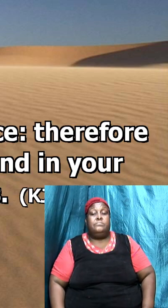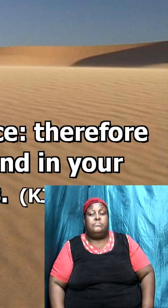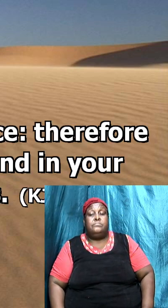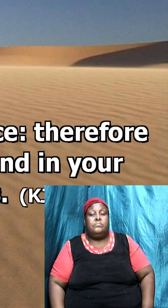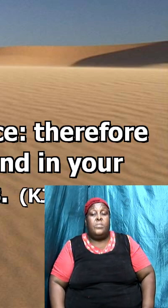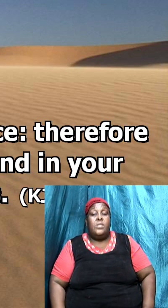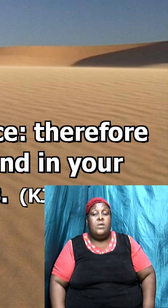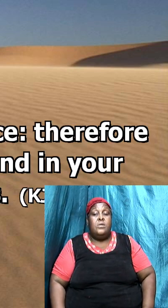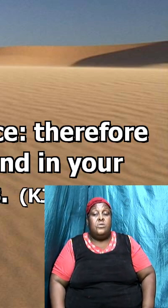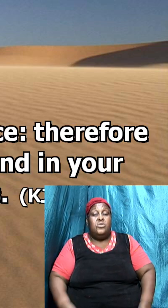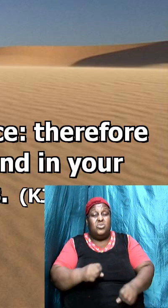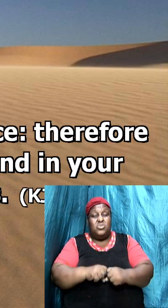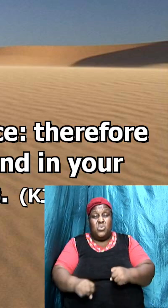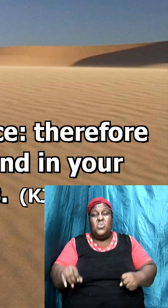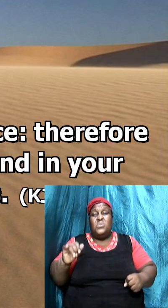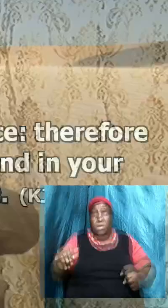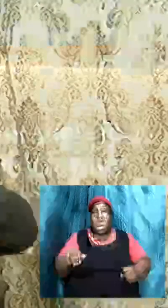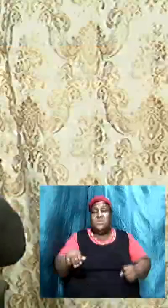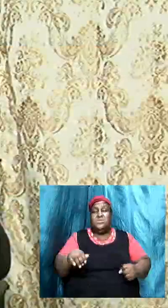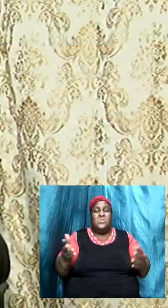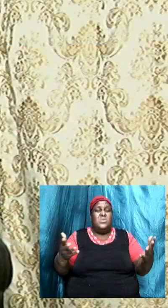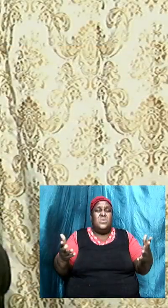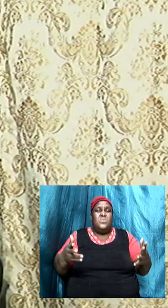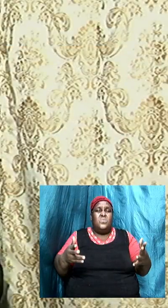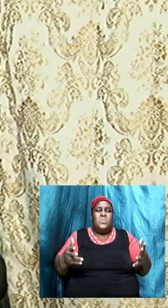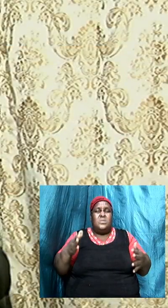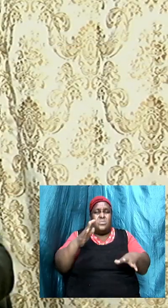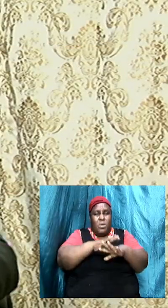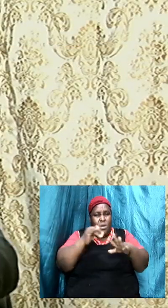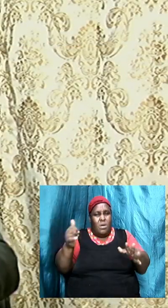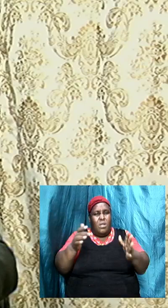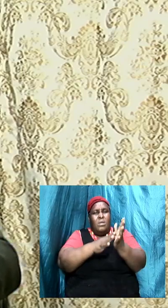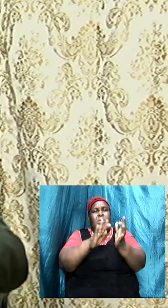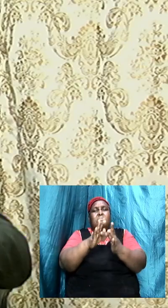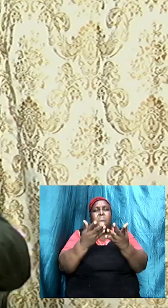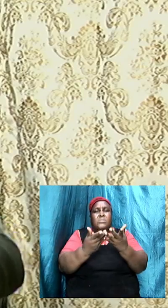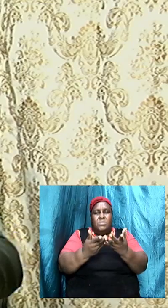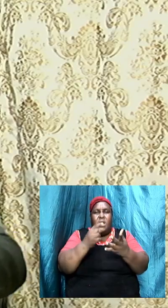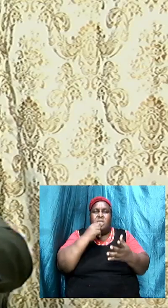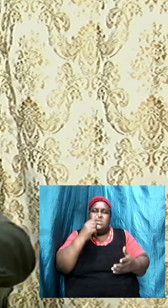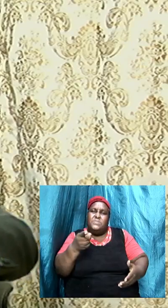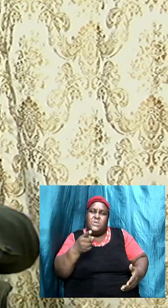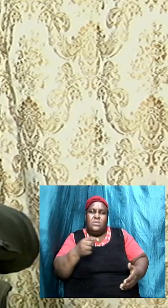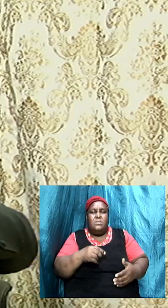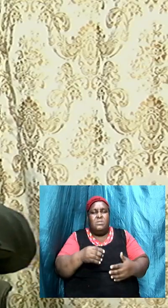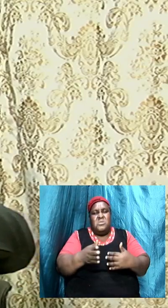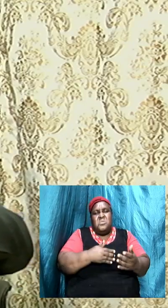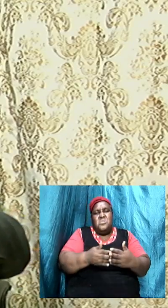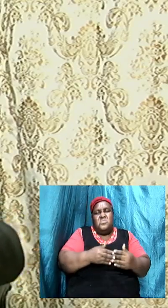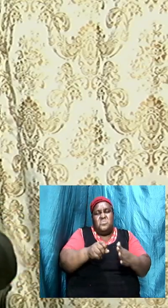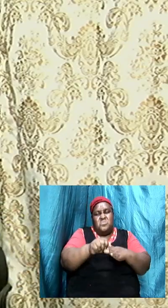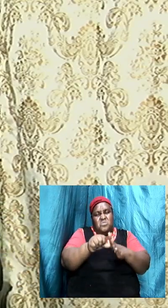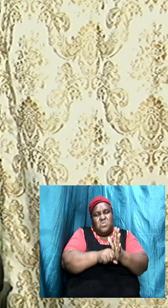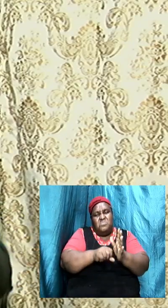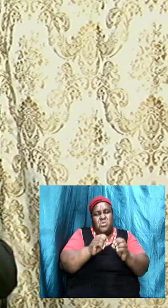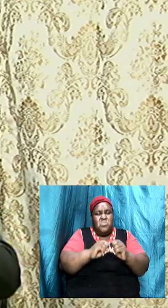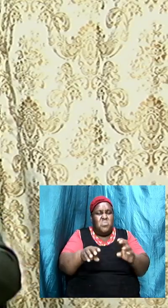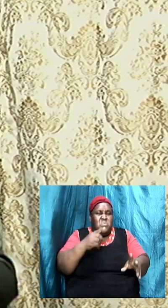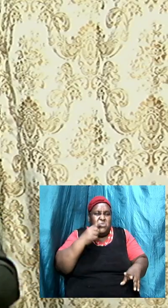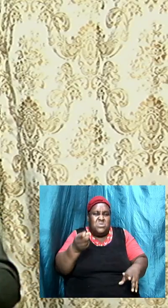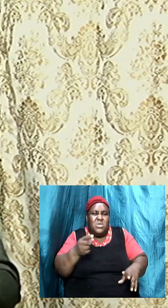So that is what we call biblical base. So though the scripture don't speak and say,